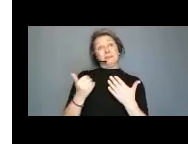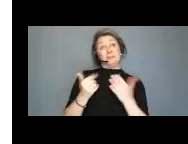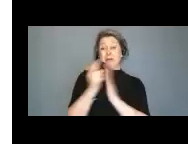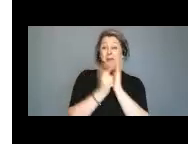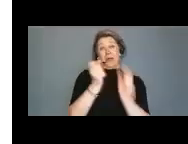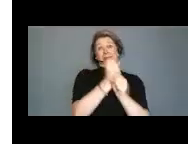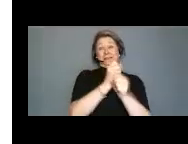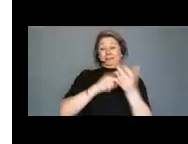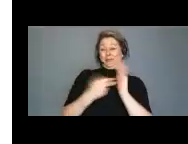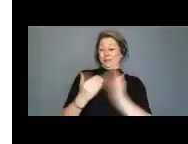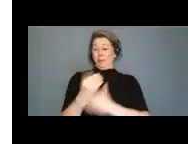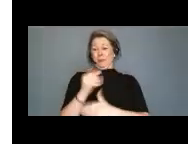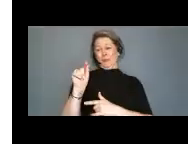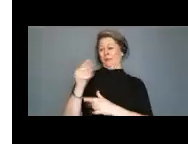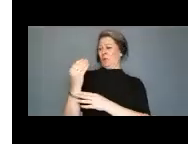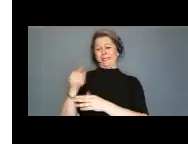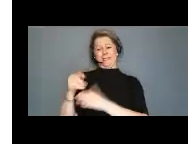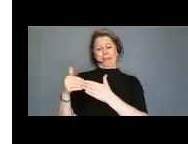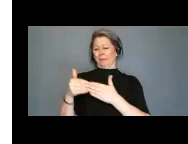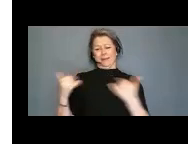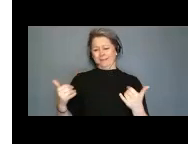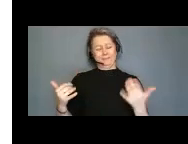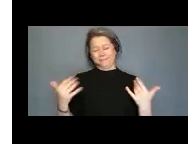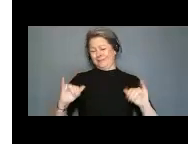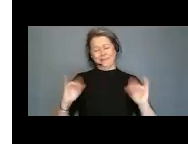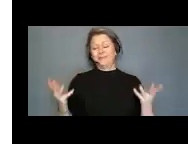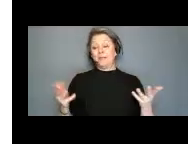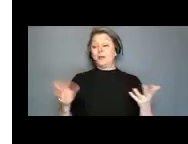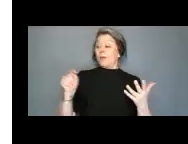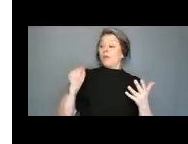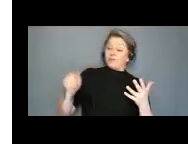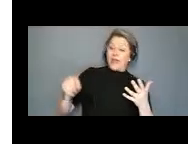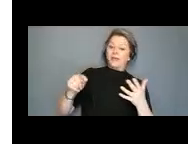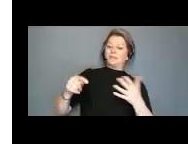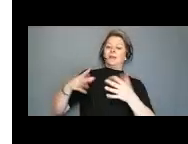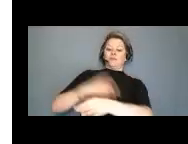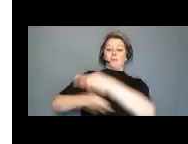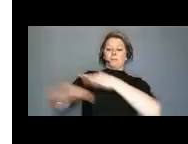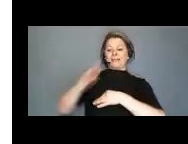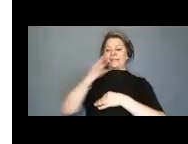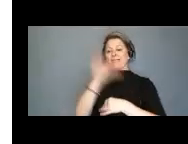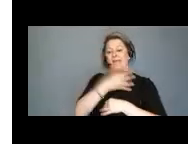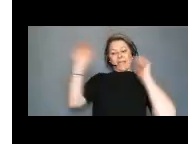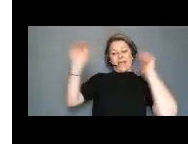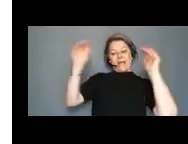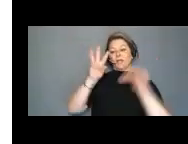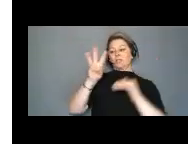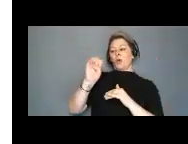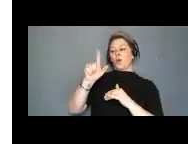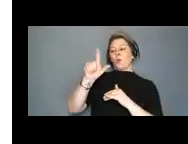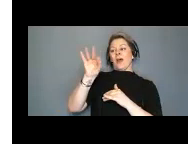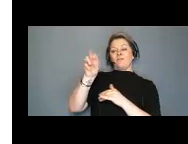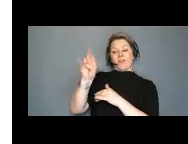proclaimed in 2014, and it did replace the Neglected Adults Welfare Act of 1973. So this created a number of